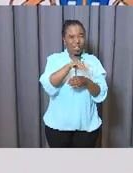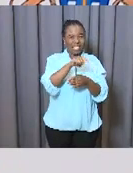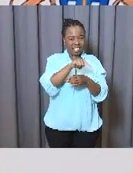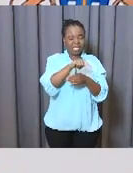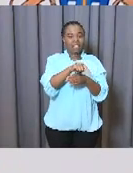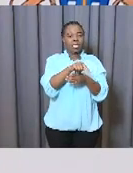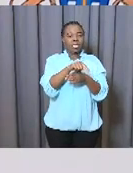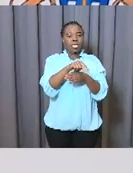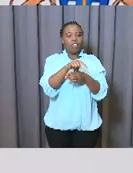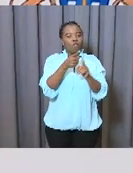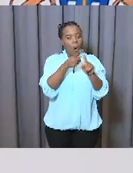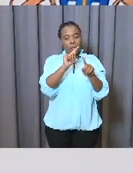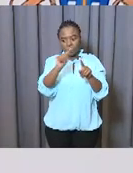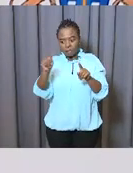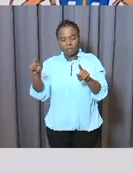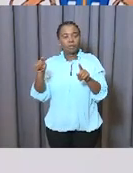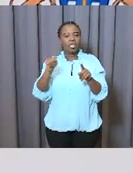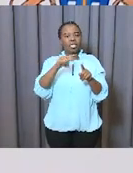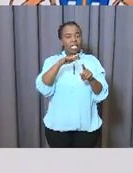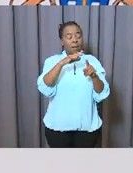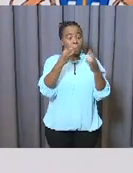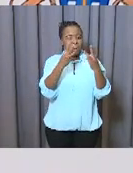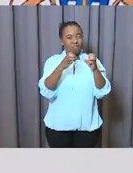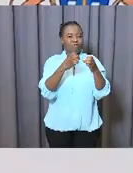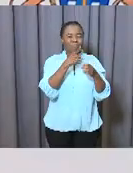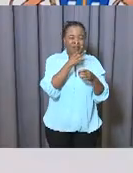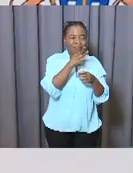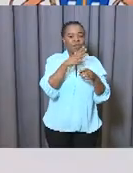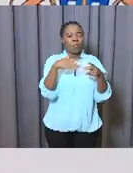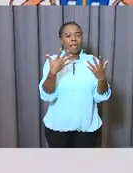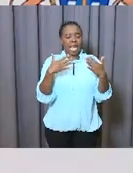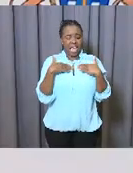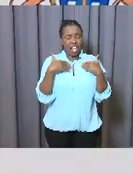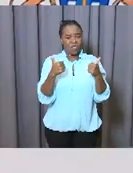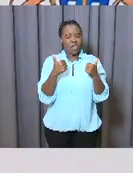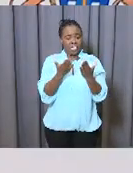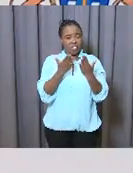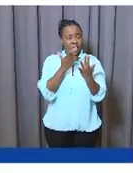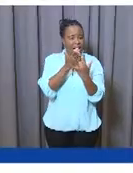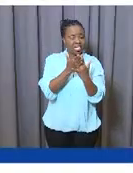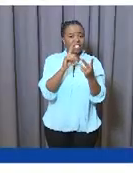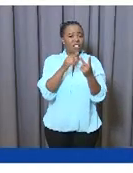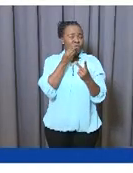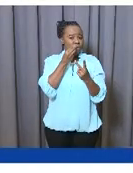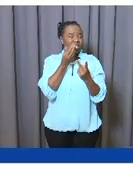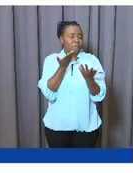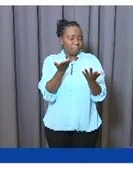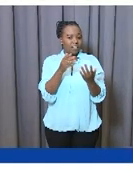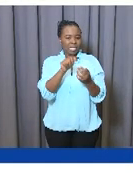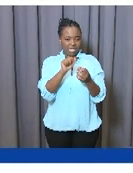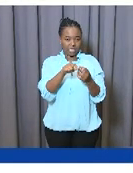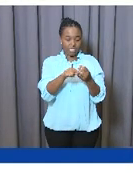from all indicators, densities, but also the access to health services and food security. I think I've